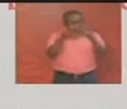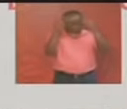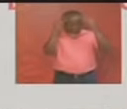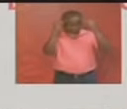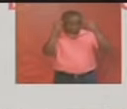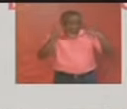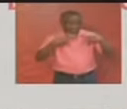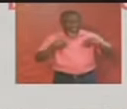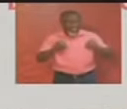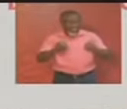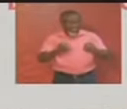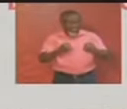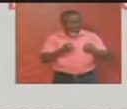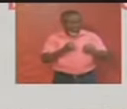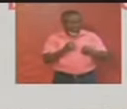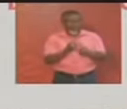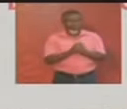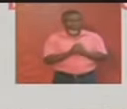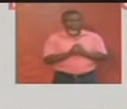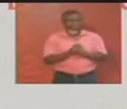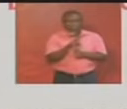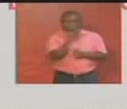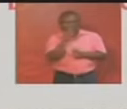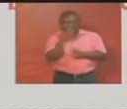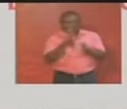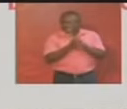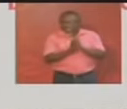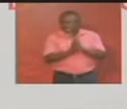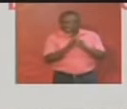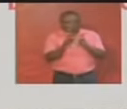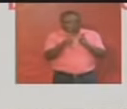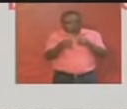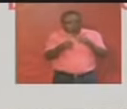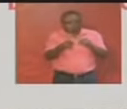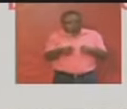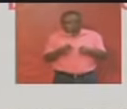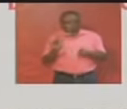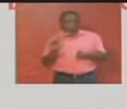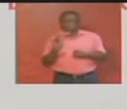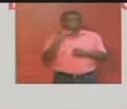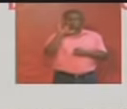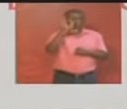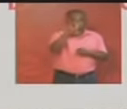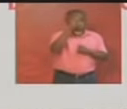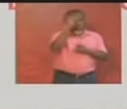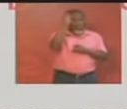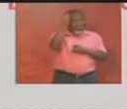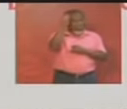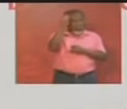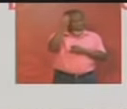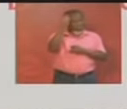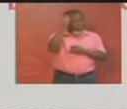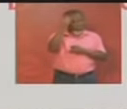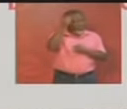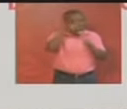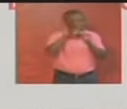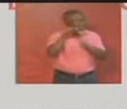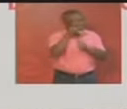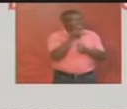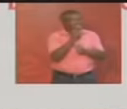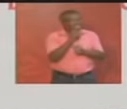Your question focused on persons traveling to Tobago, and as Dr. Hoyt indicated, those would be 2 groups